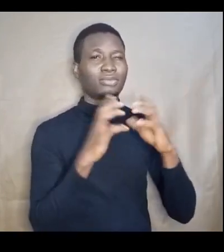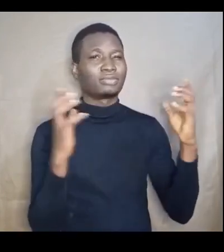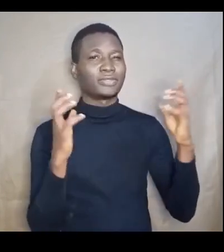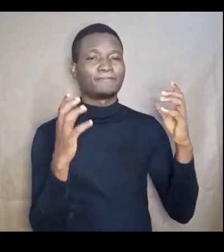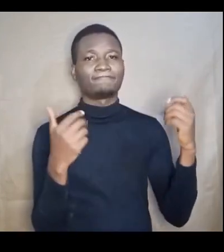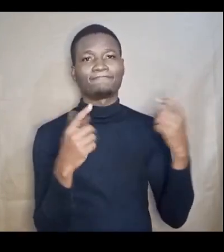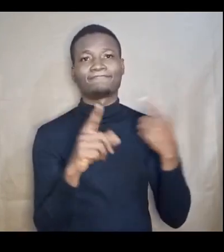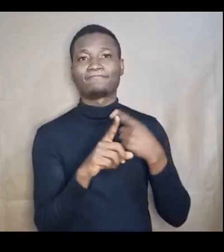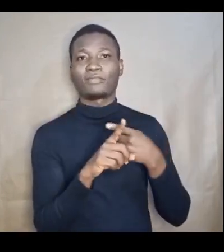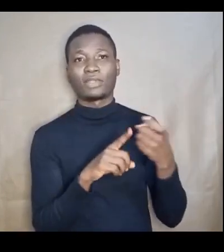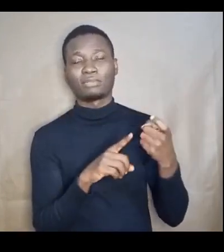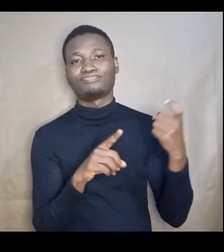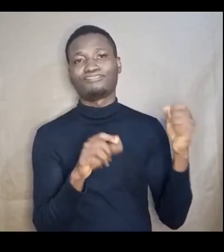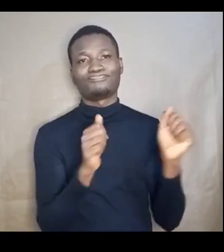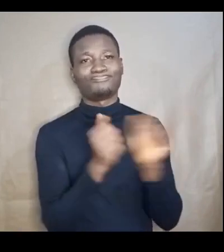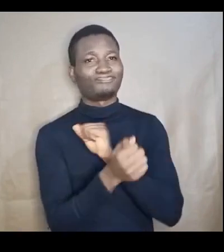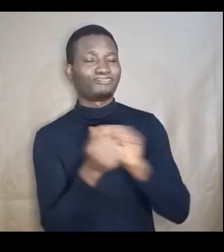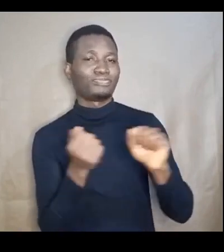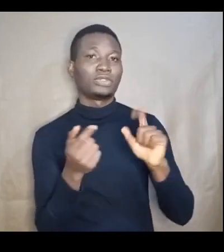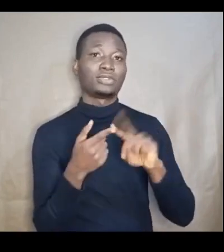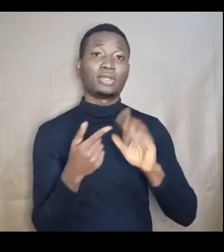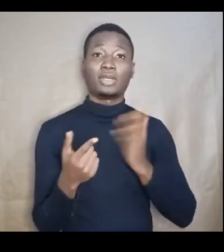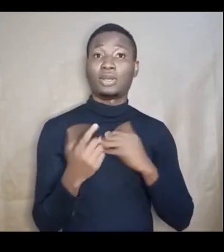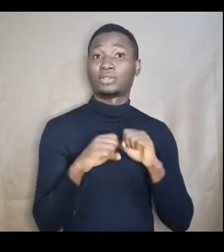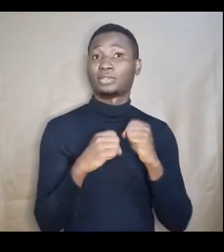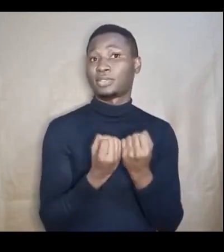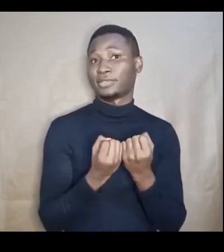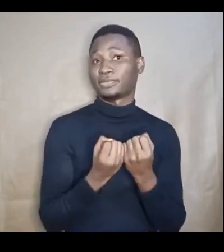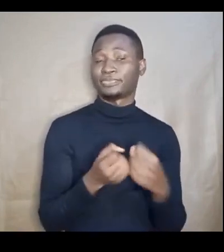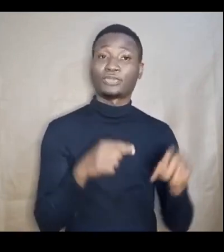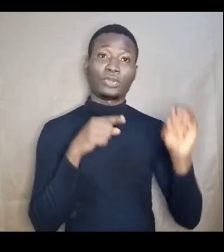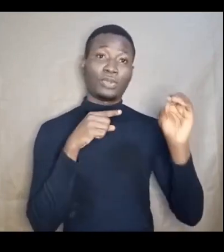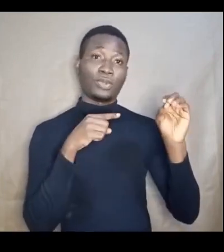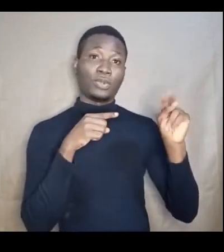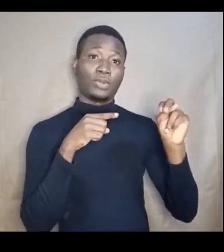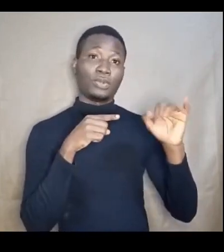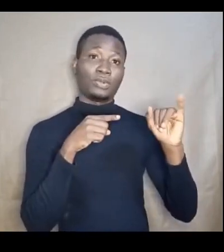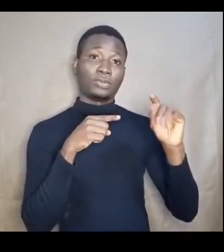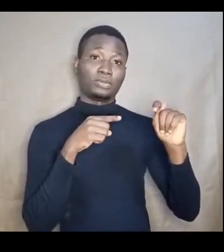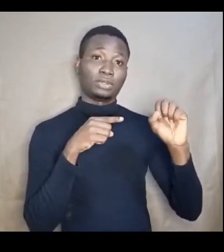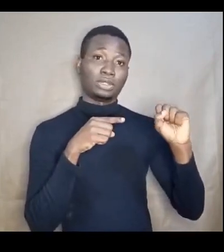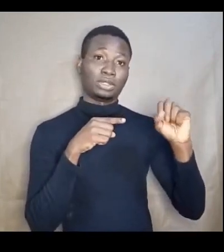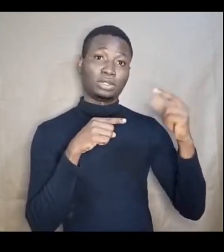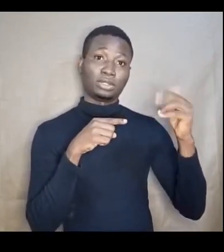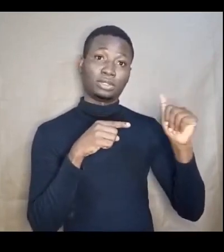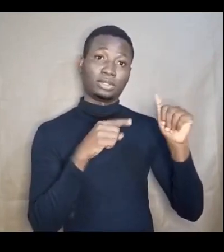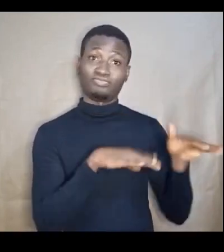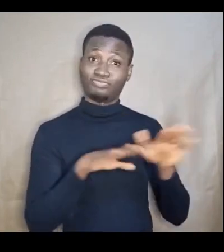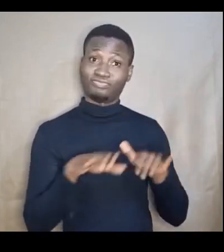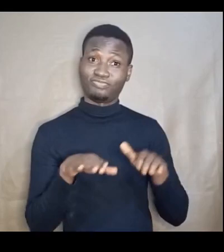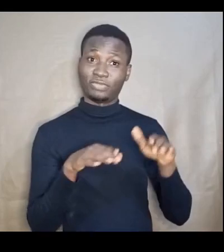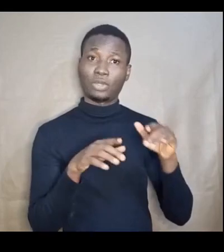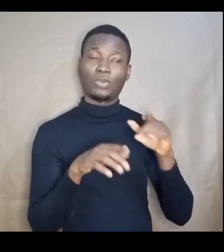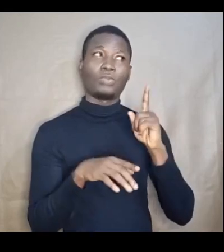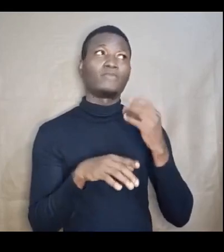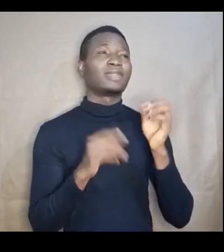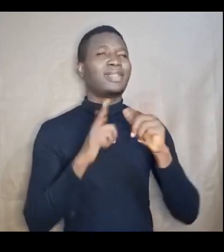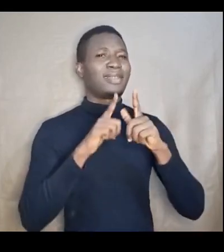society. Onitsha, which is the largest city in the southeast, and I would say one of the